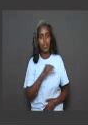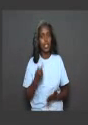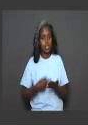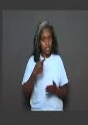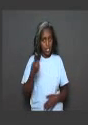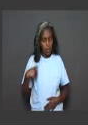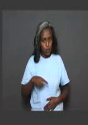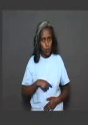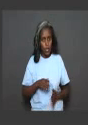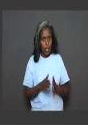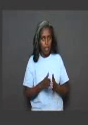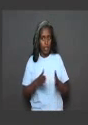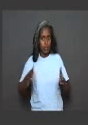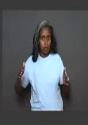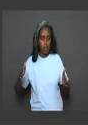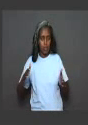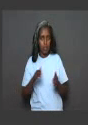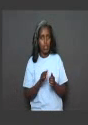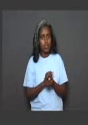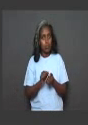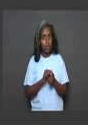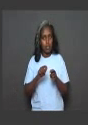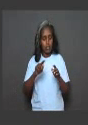we expand the brackets.